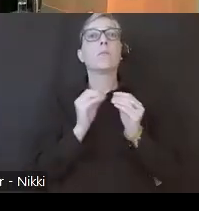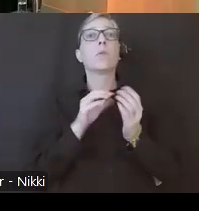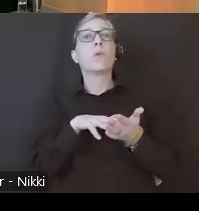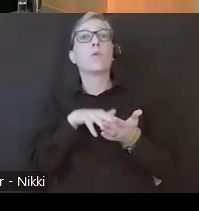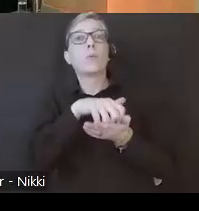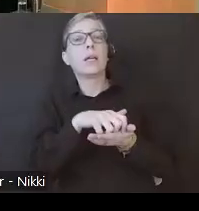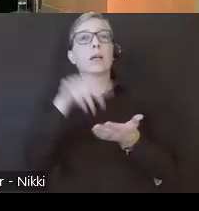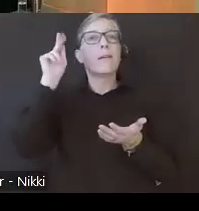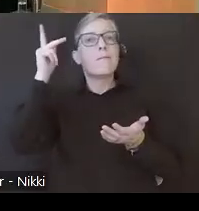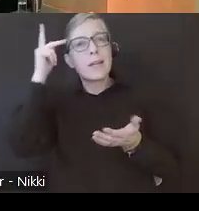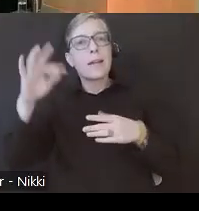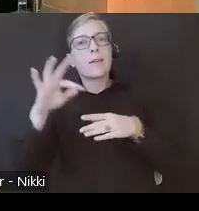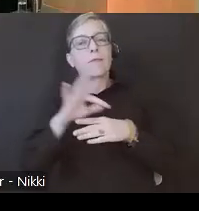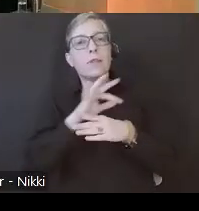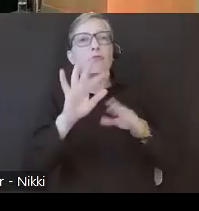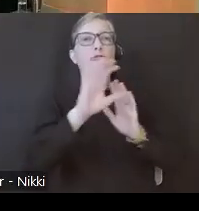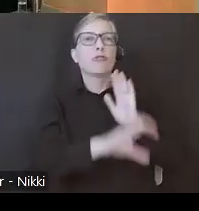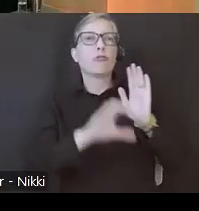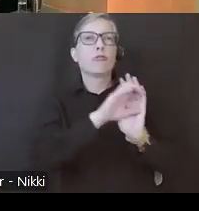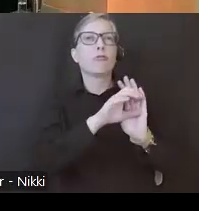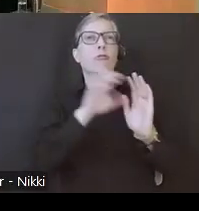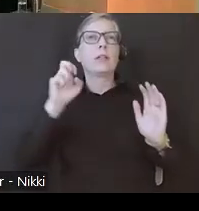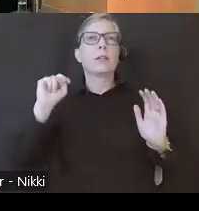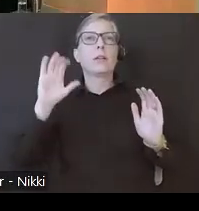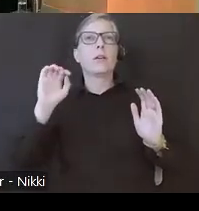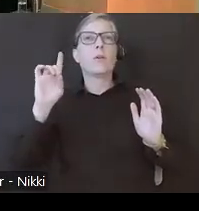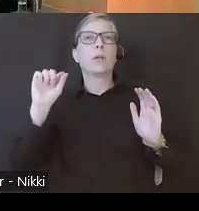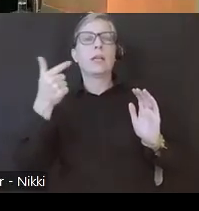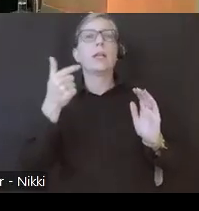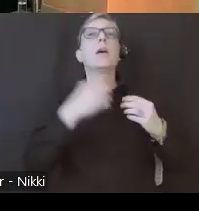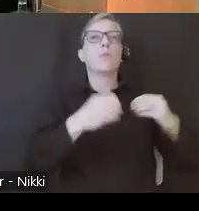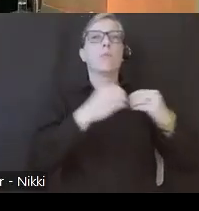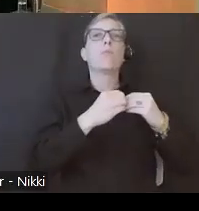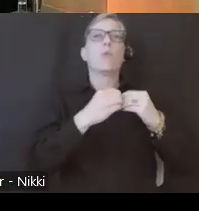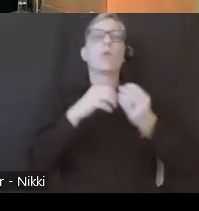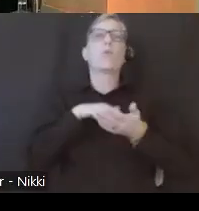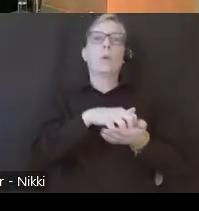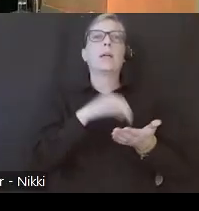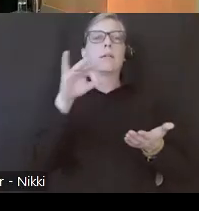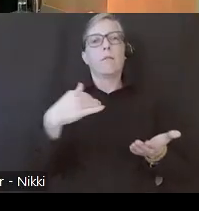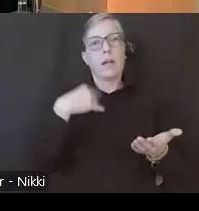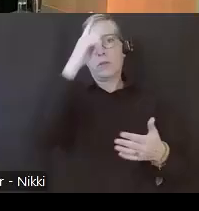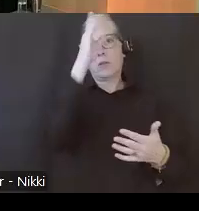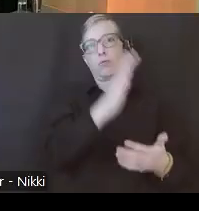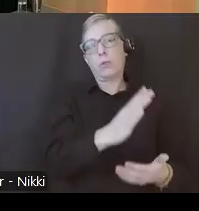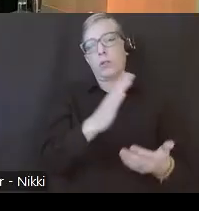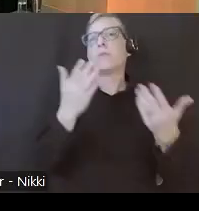feature encoding of speech stimuli in schizophrenia compared to controls overall. It was a